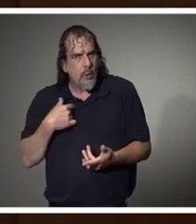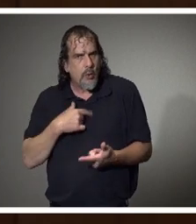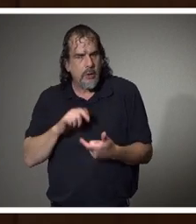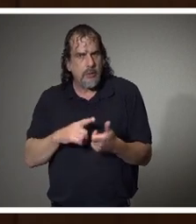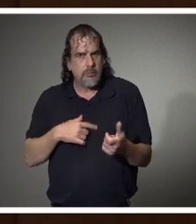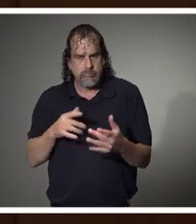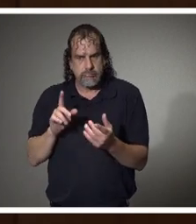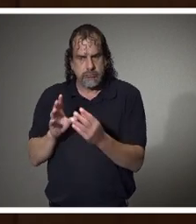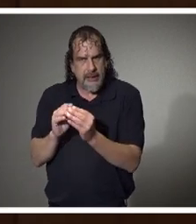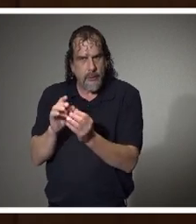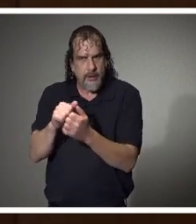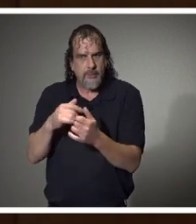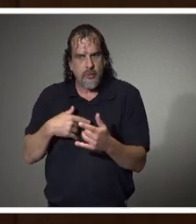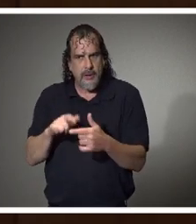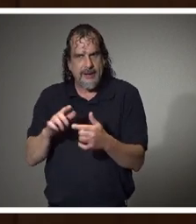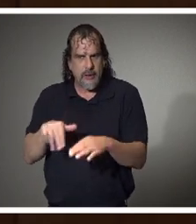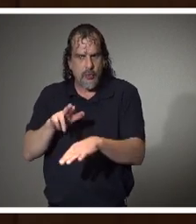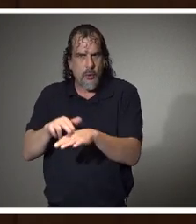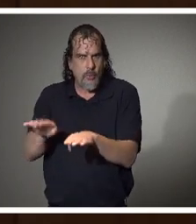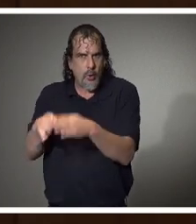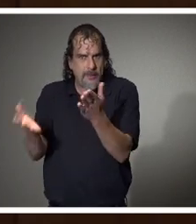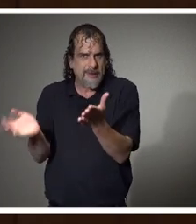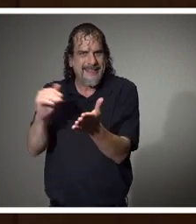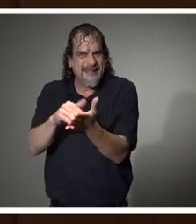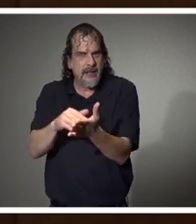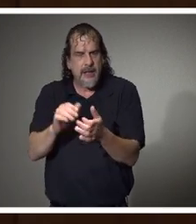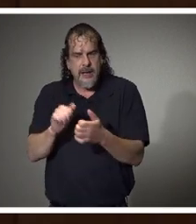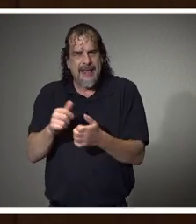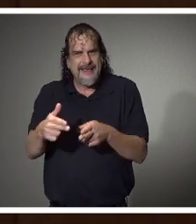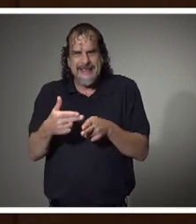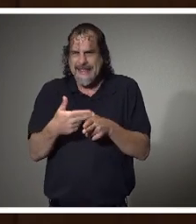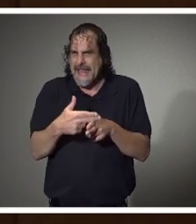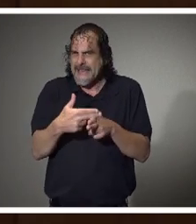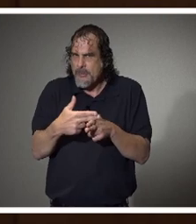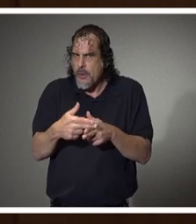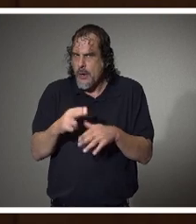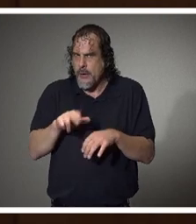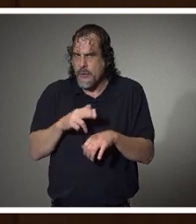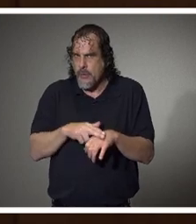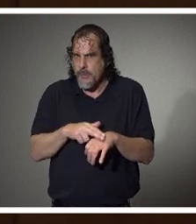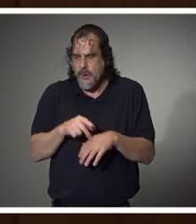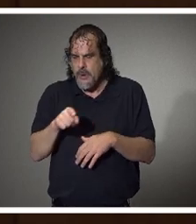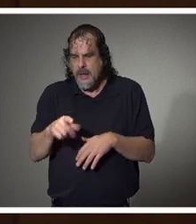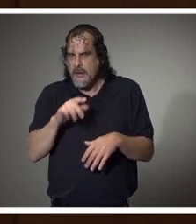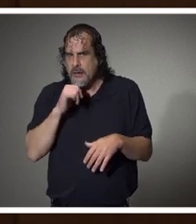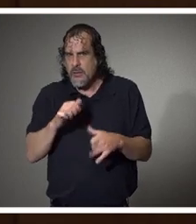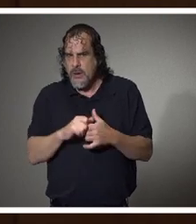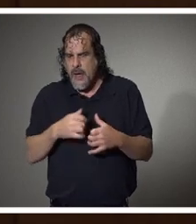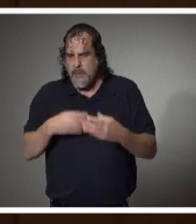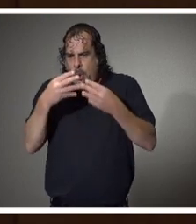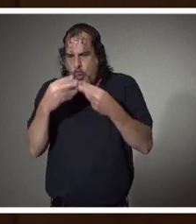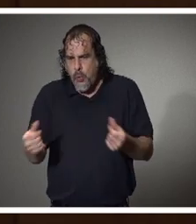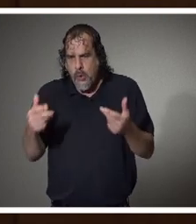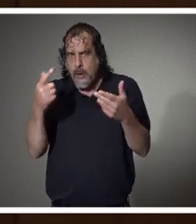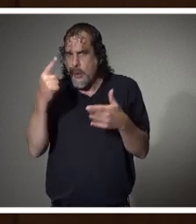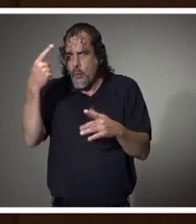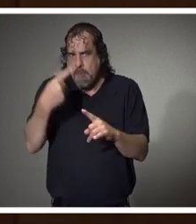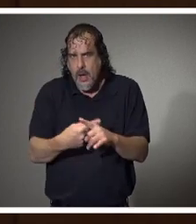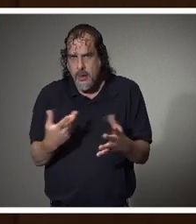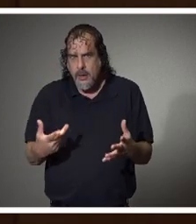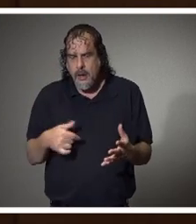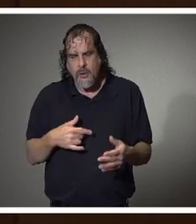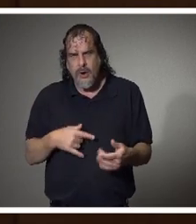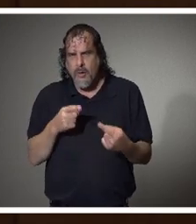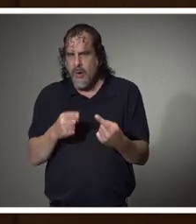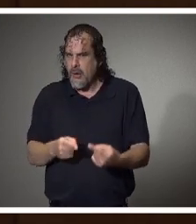needed dental care. Because this is going to be a new temporary normal. This isn't going to be resolved within a month. We're still going to be dealing with this.